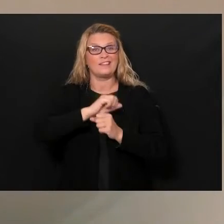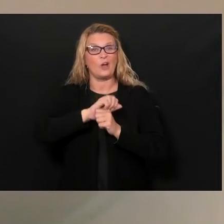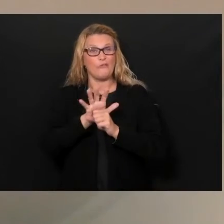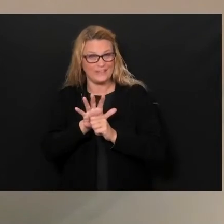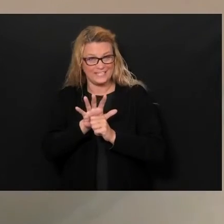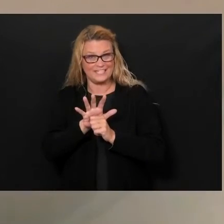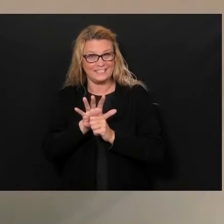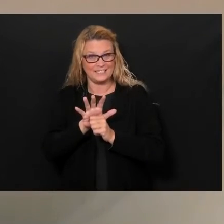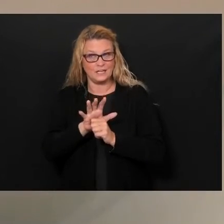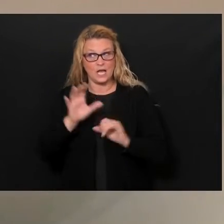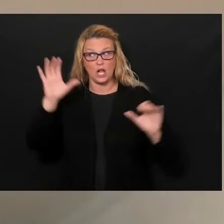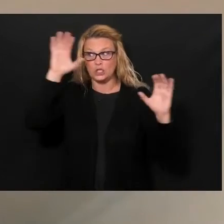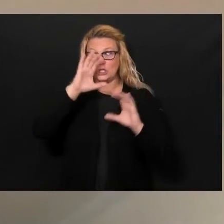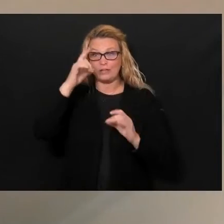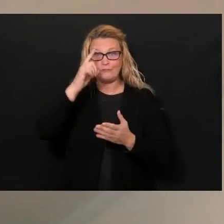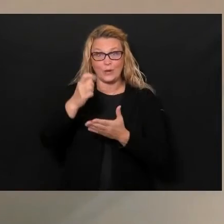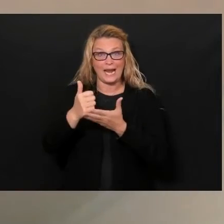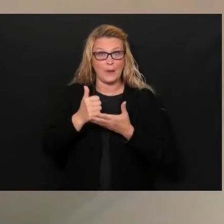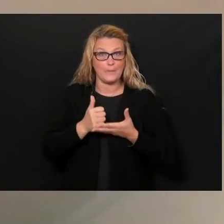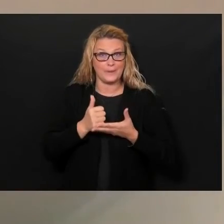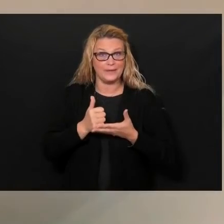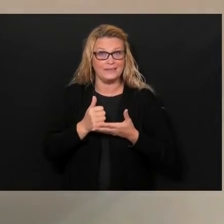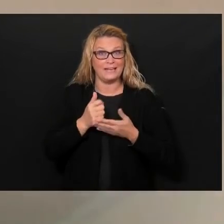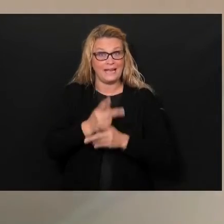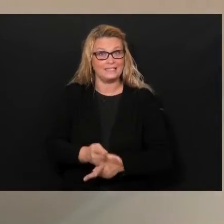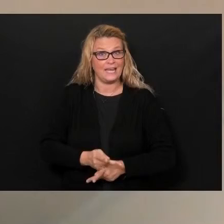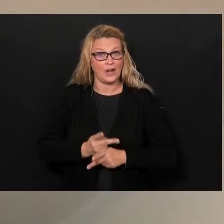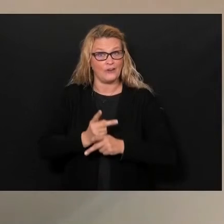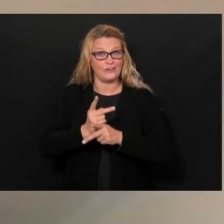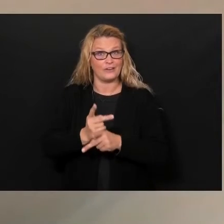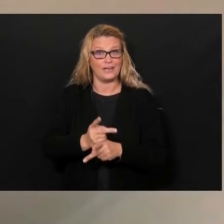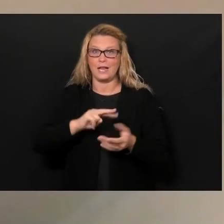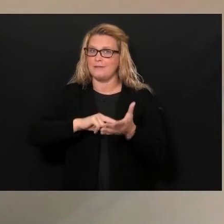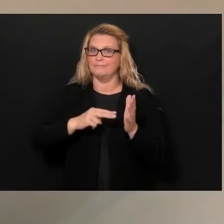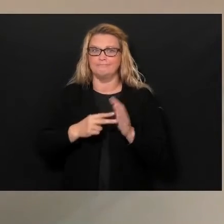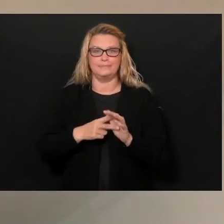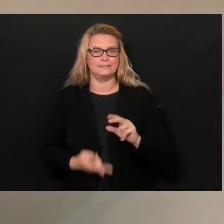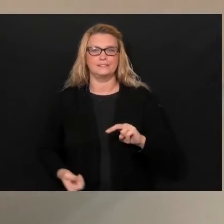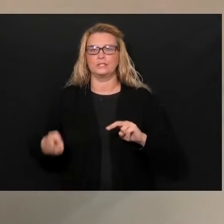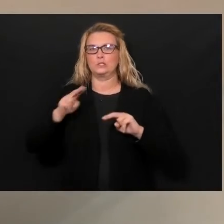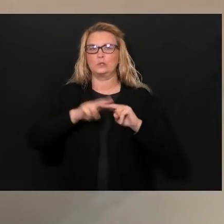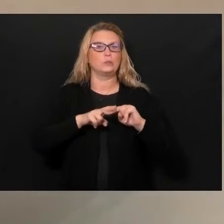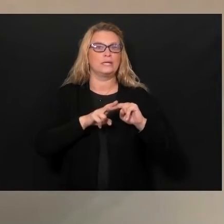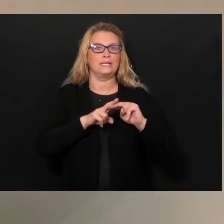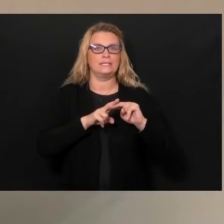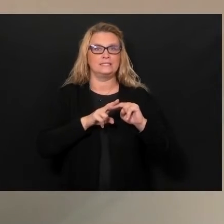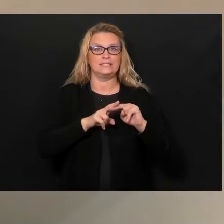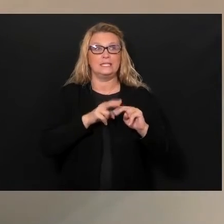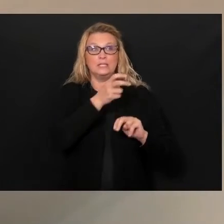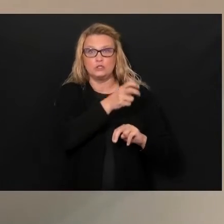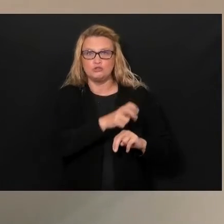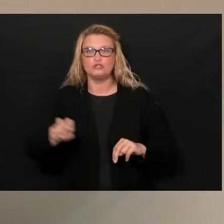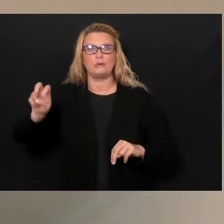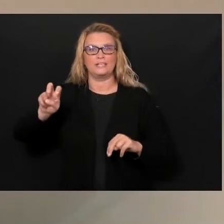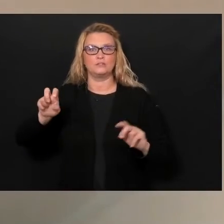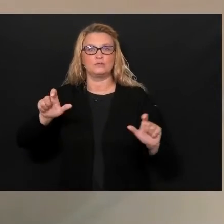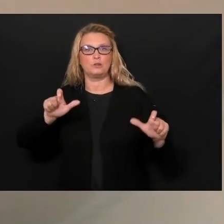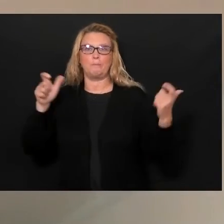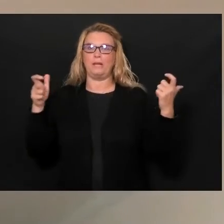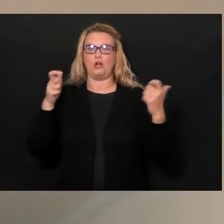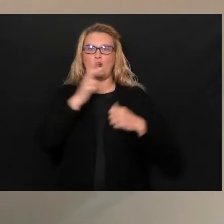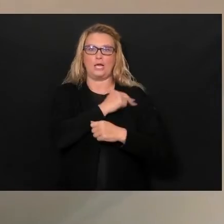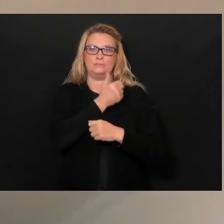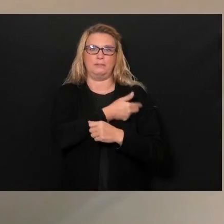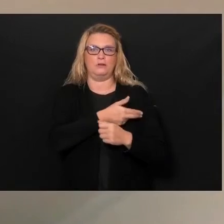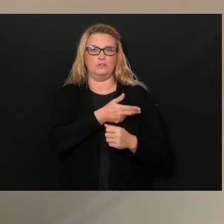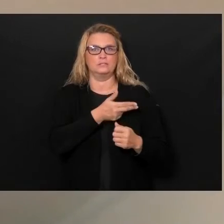are seeking care, that starts to increase the drive to transfer those people to the larger hospitals and the